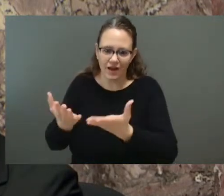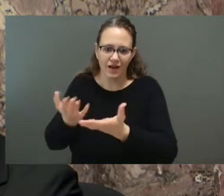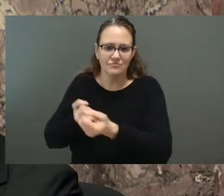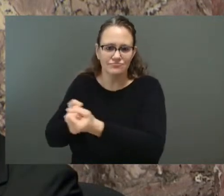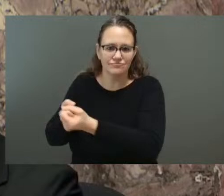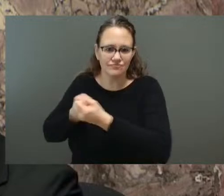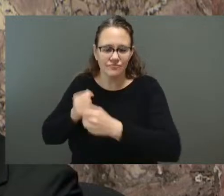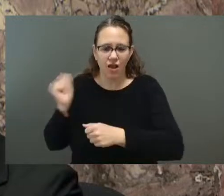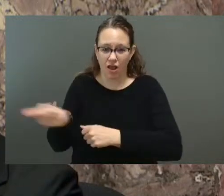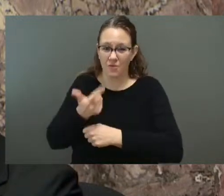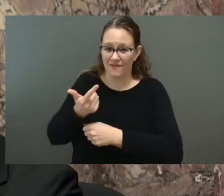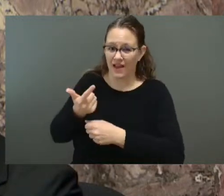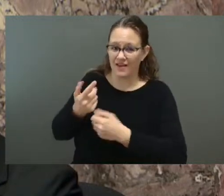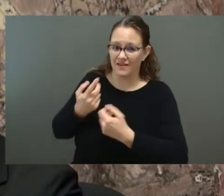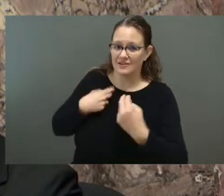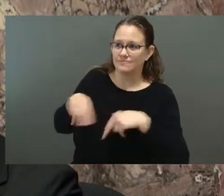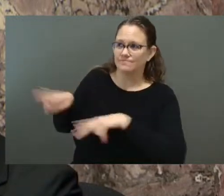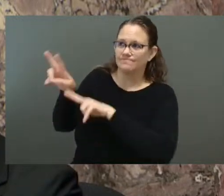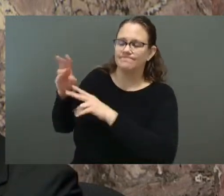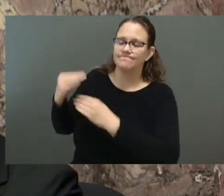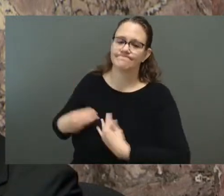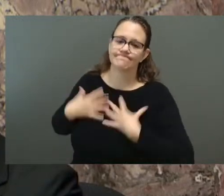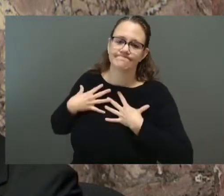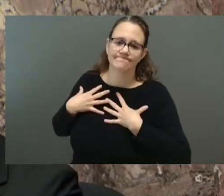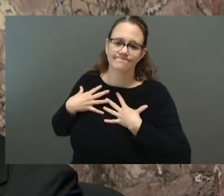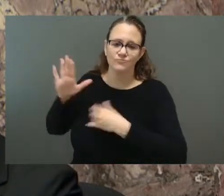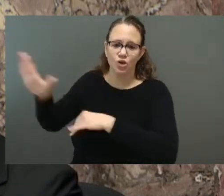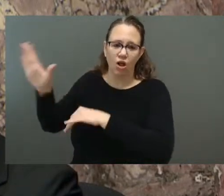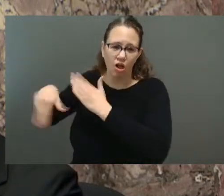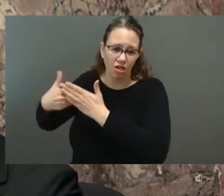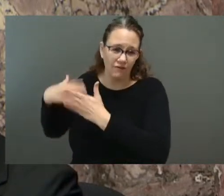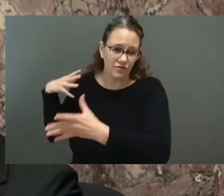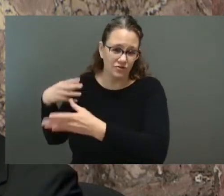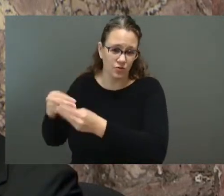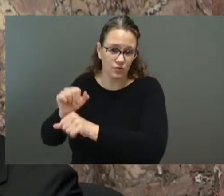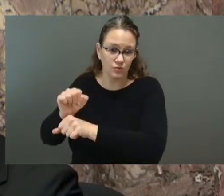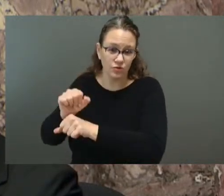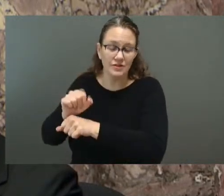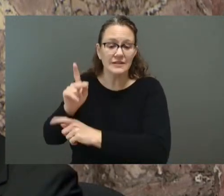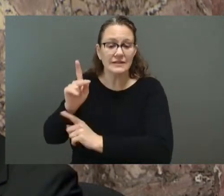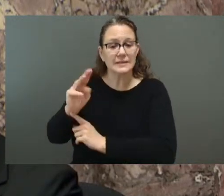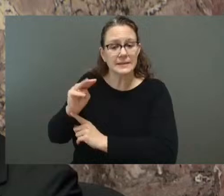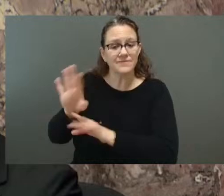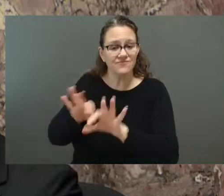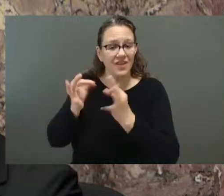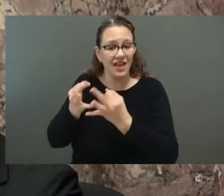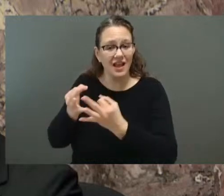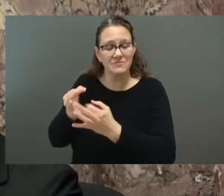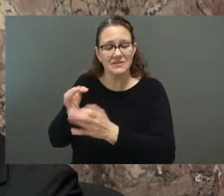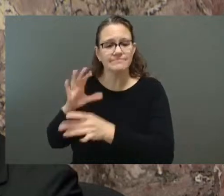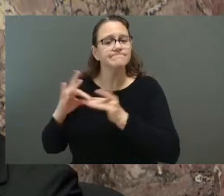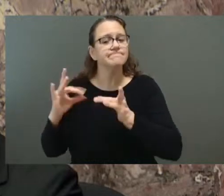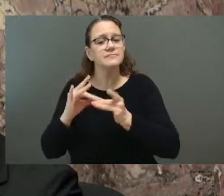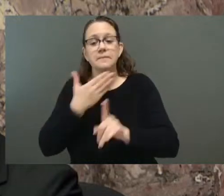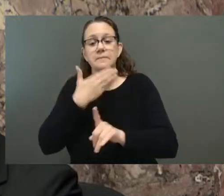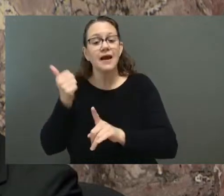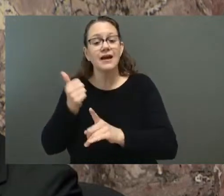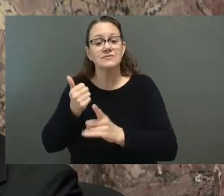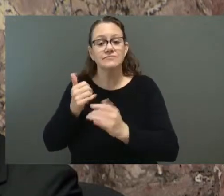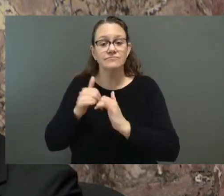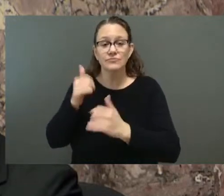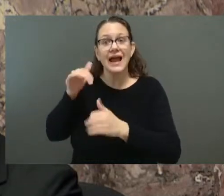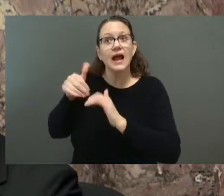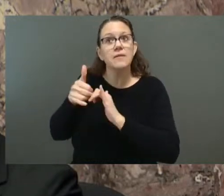Kim's family has reminded us how to honor her legacy. Quote, doing something today